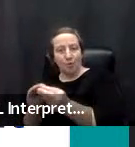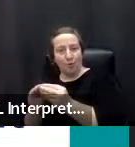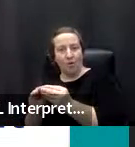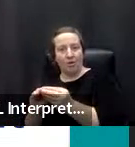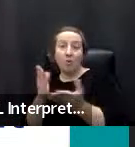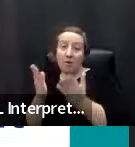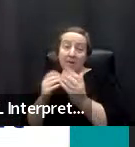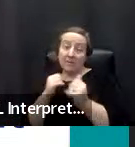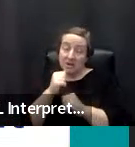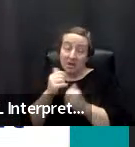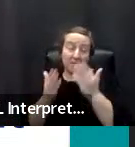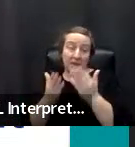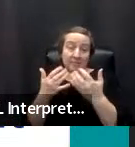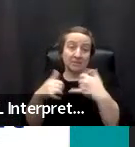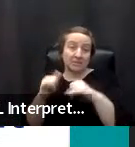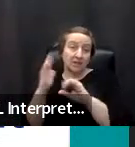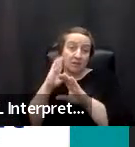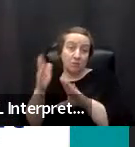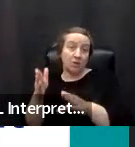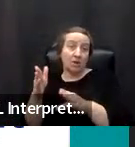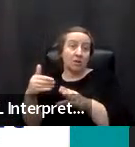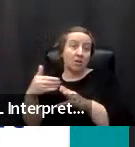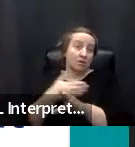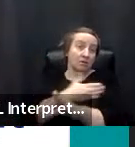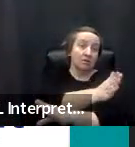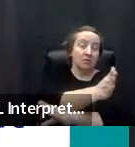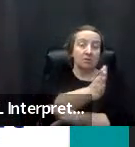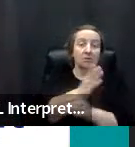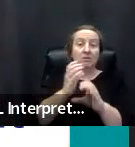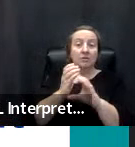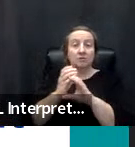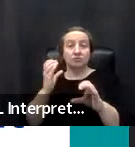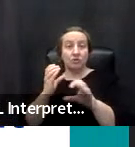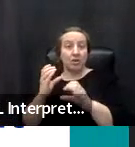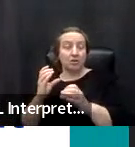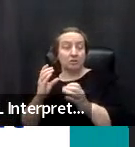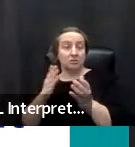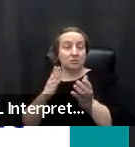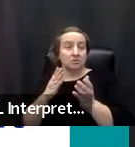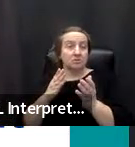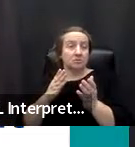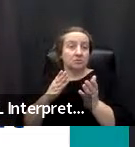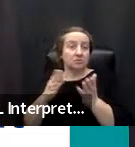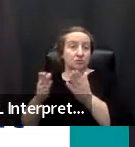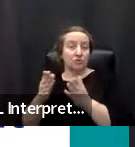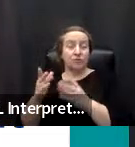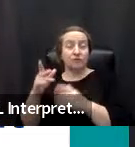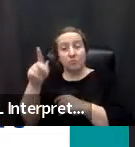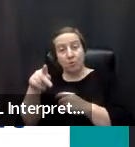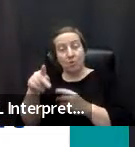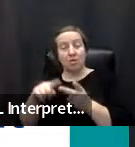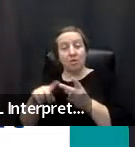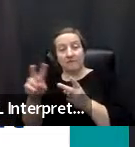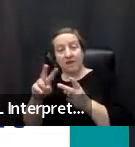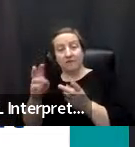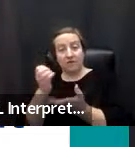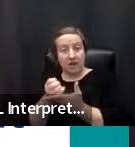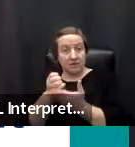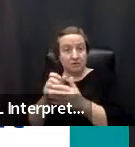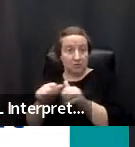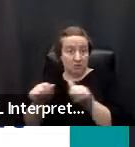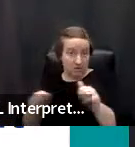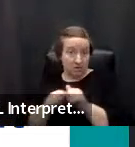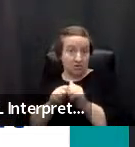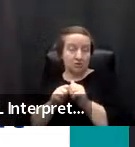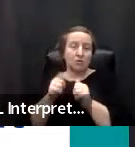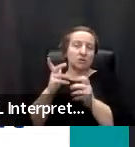and it may still be focused on those trucks that are servicing the Portland, Vancouver economic regions.